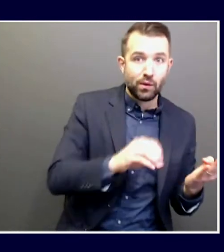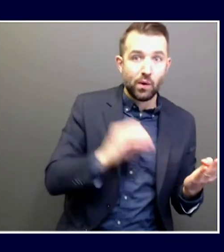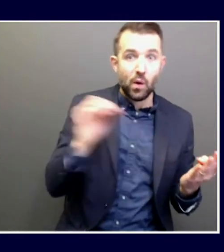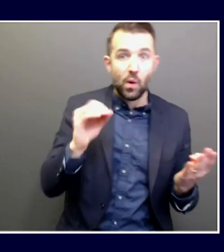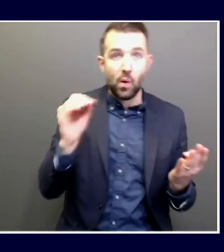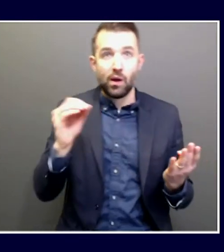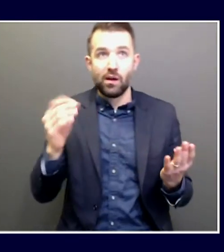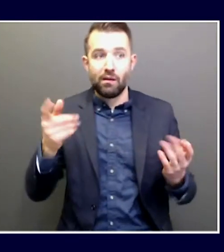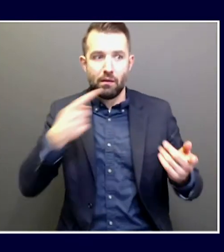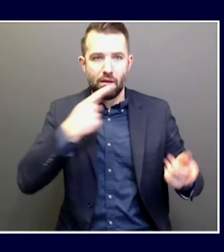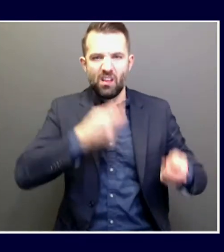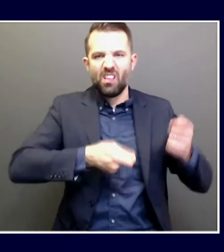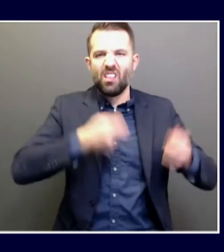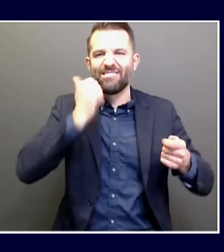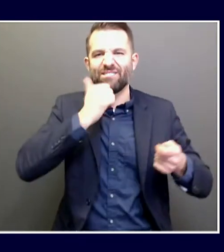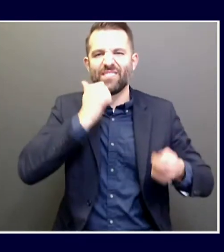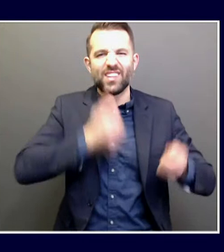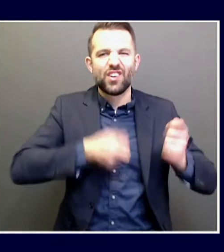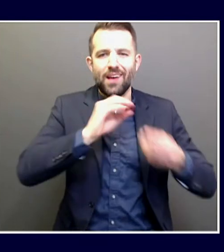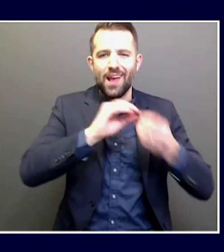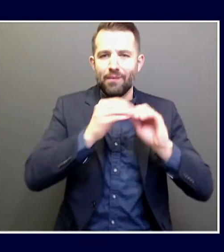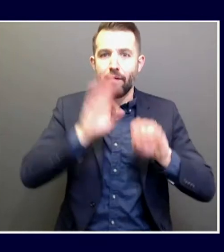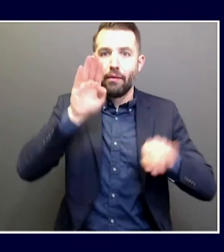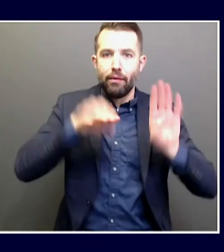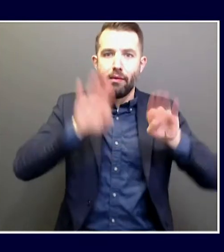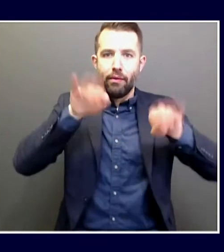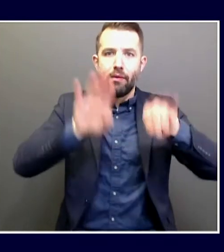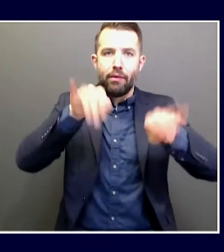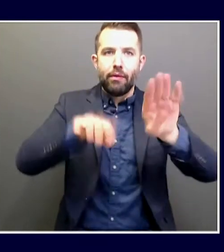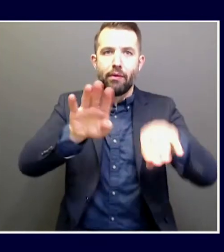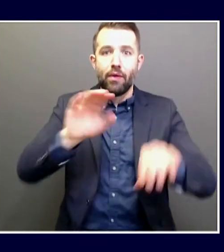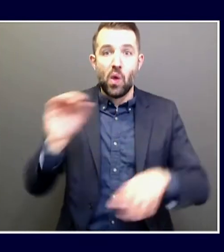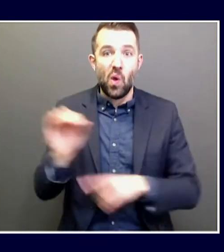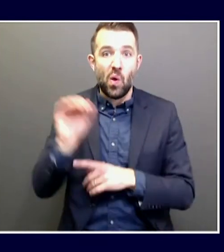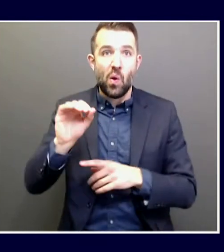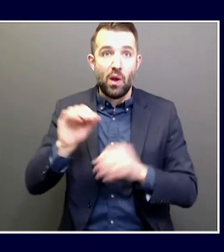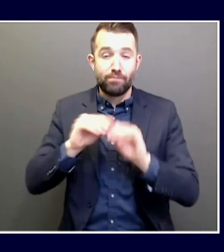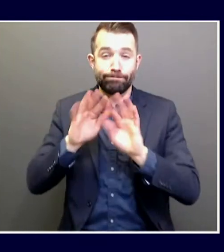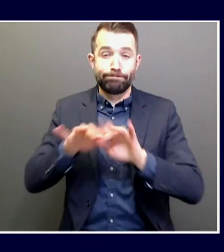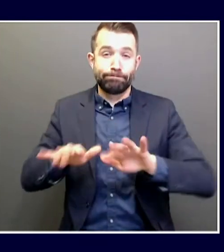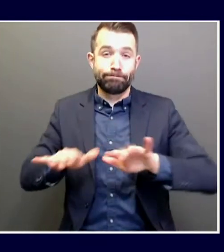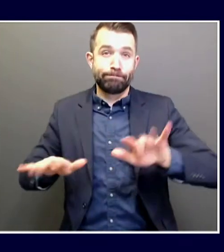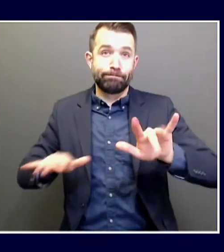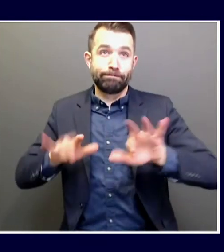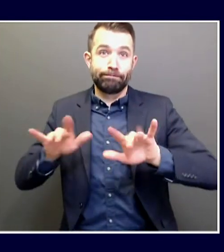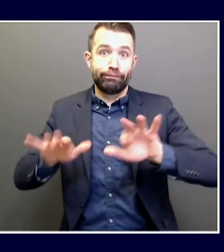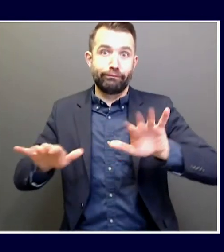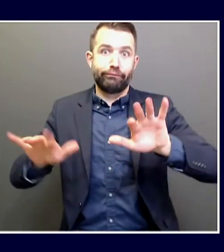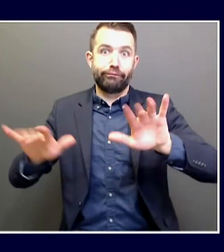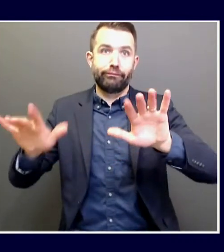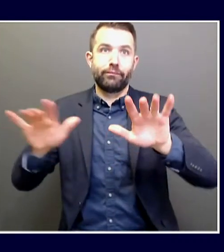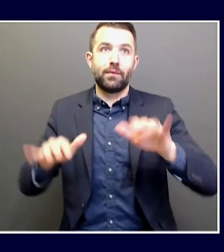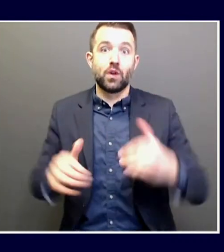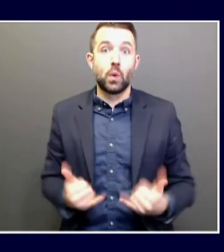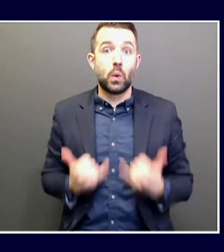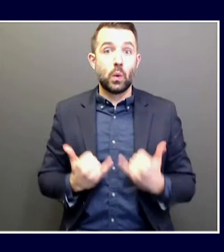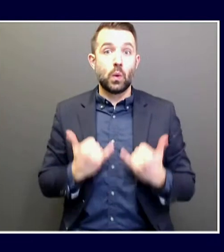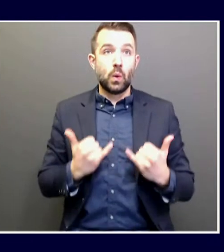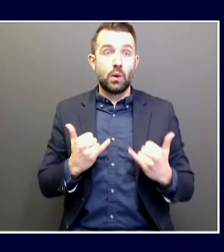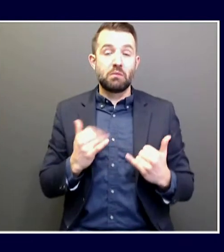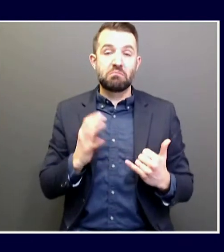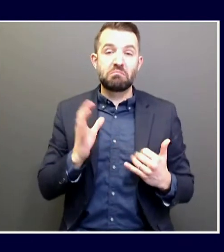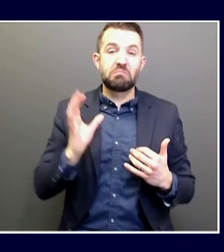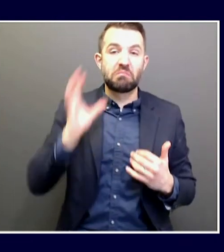changes day by day because Omicron is continuing to spread. Right now, our estimates are that Omicron accounts